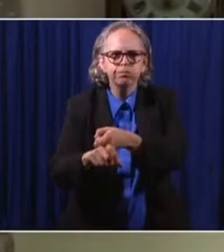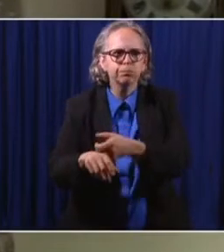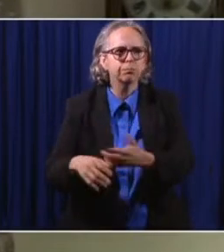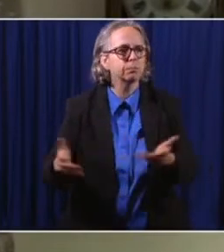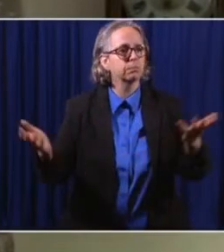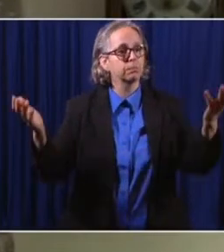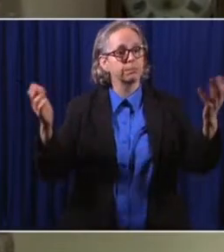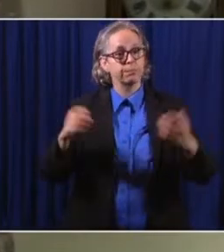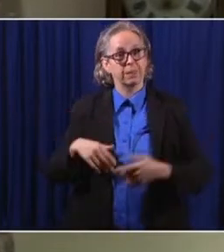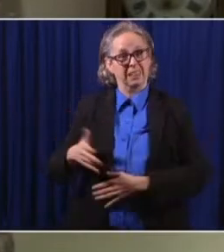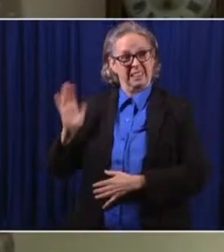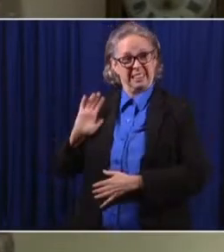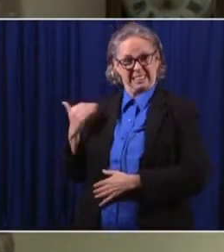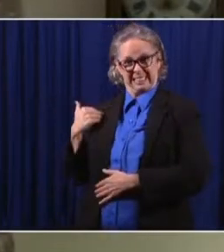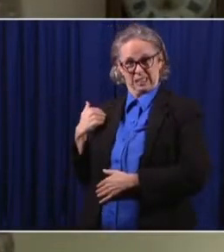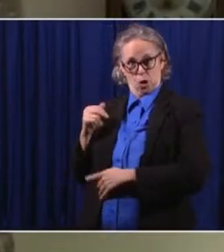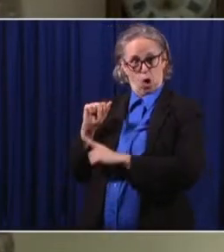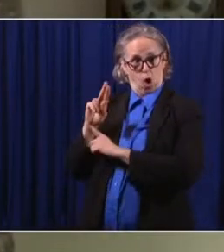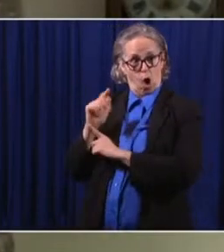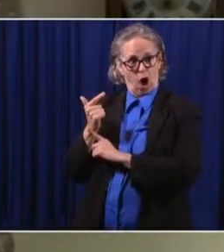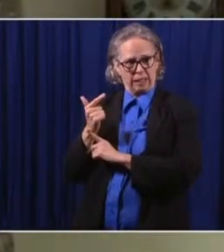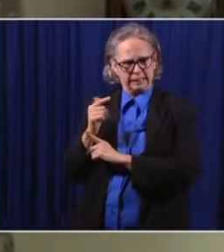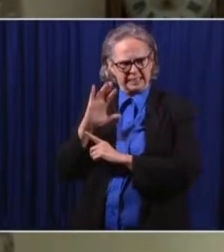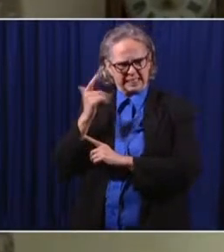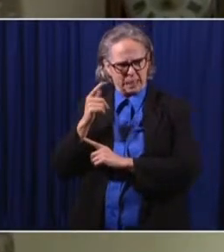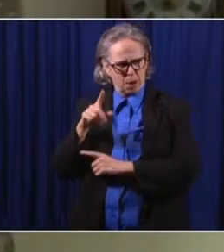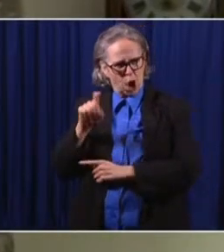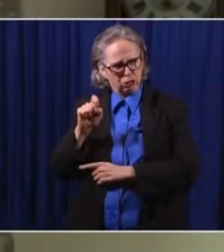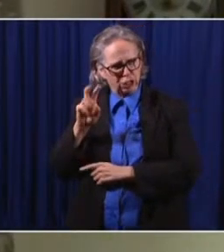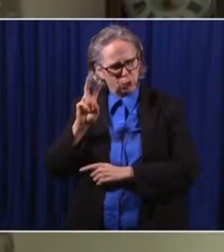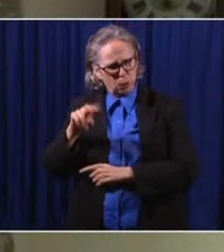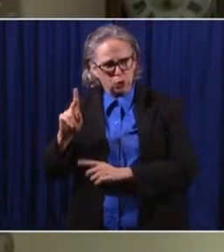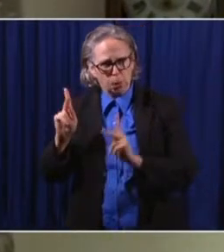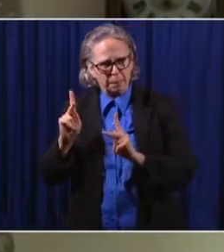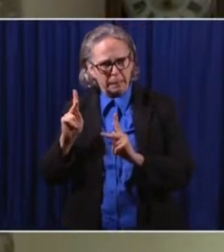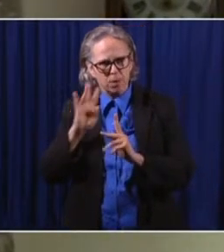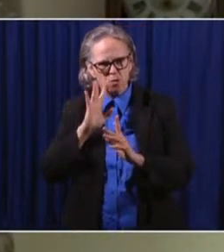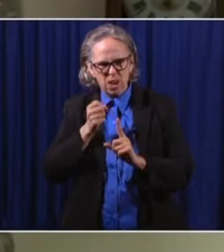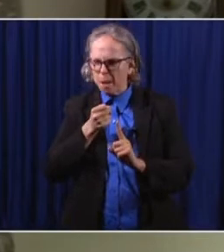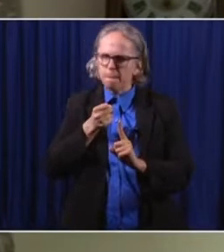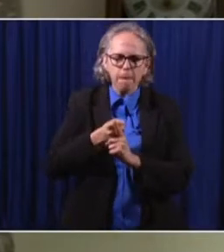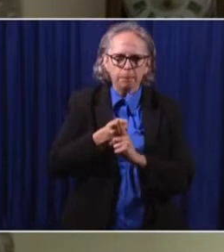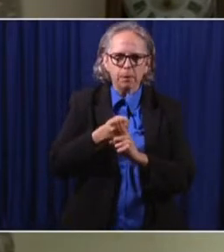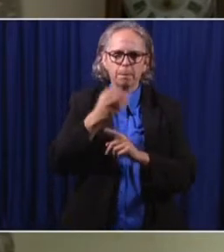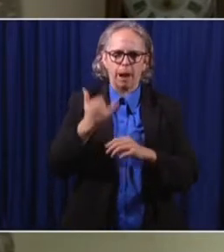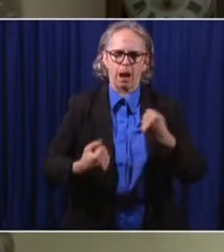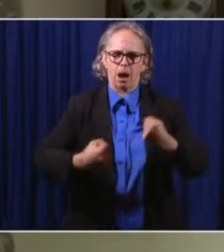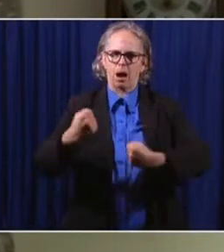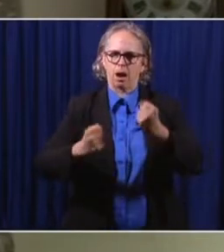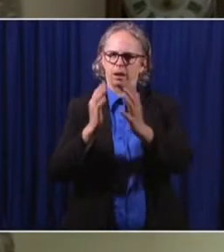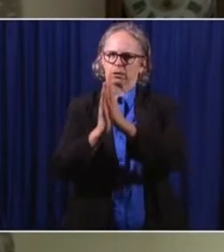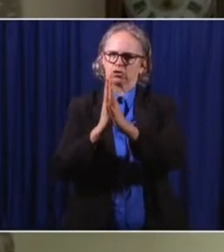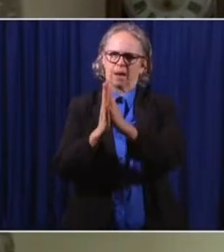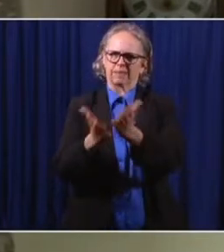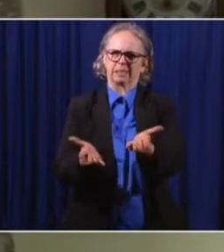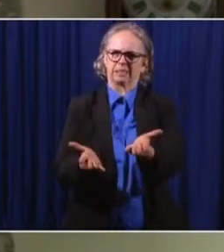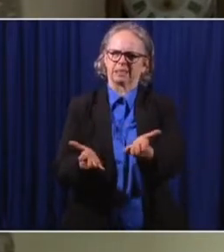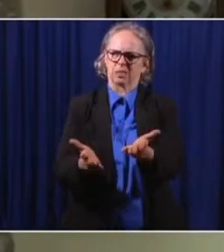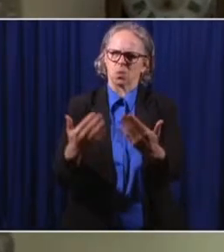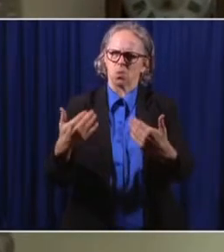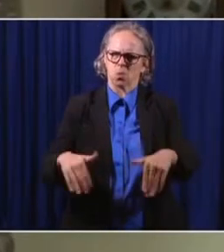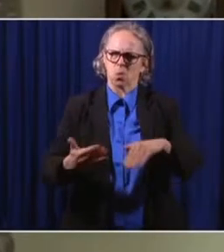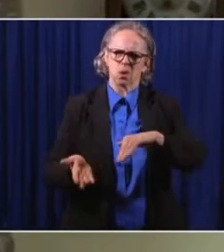were killed. Research by the National Highway Traffic Safety Administration estimates that 94% of serious